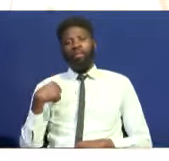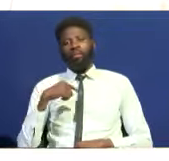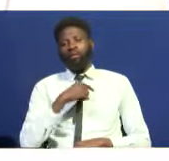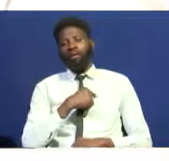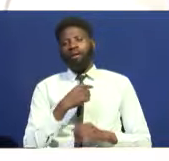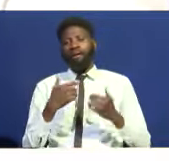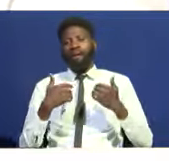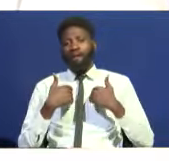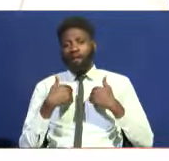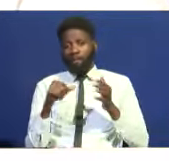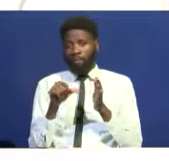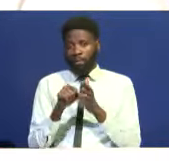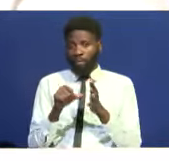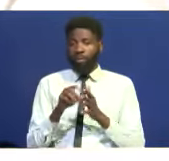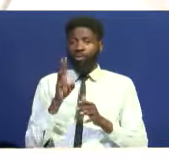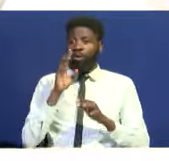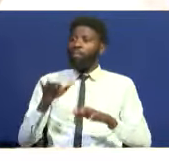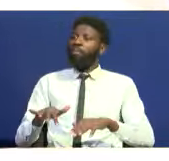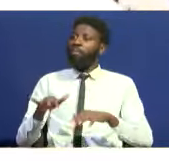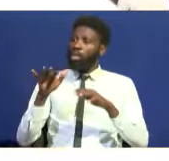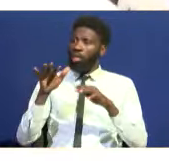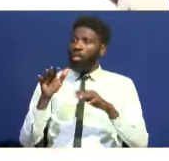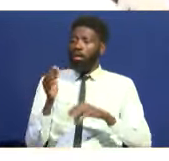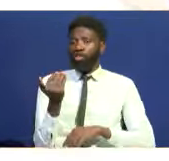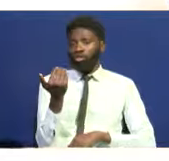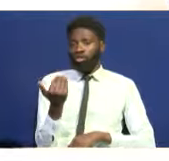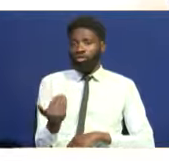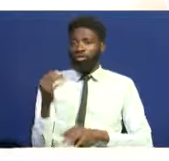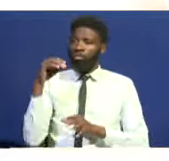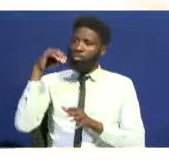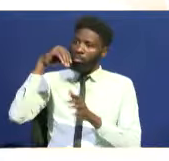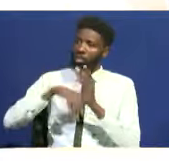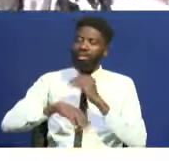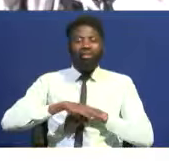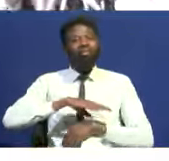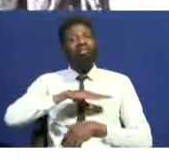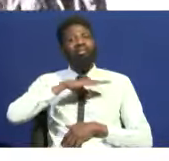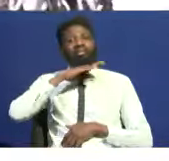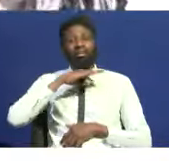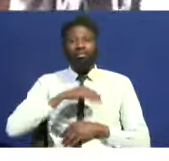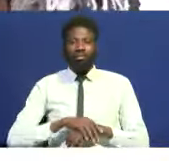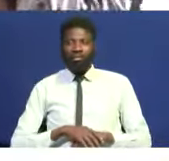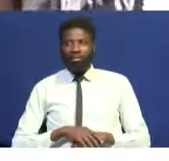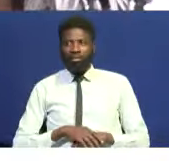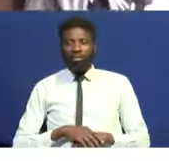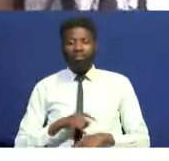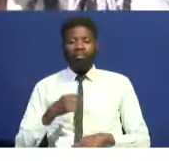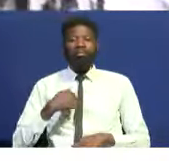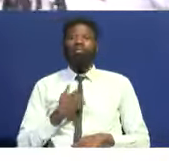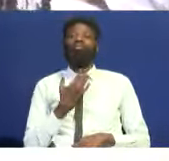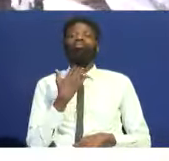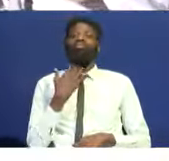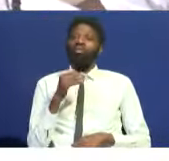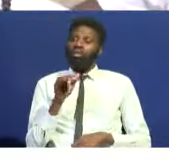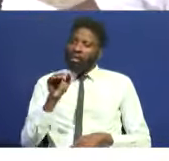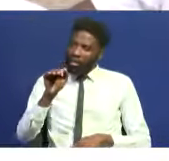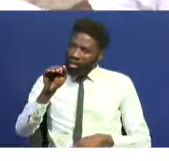imeflood, mtoto ameanguka amekufa. To avoid that, that's the only way that we can do that agreement. Gasagwa ningetapenda kumwambia